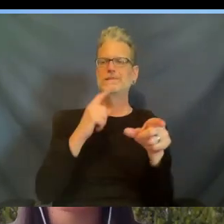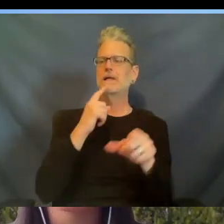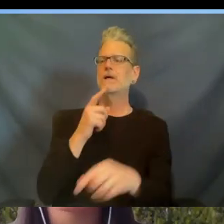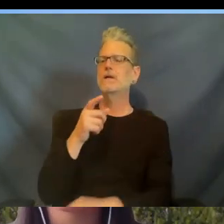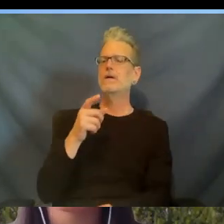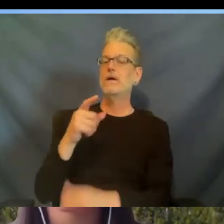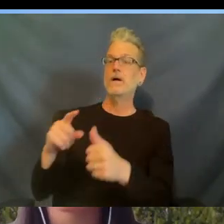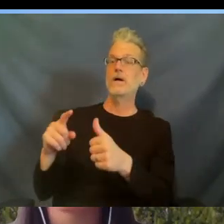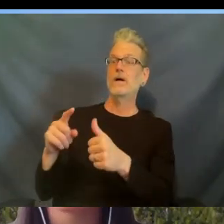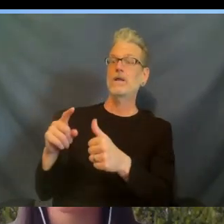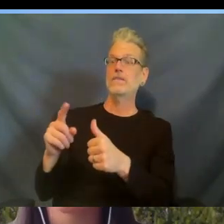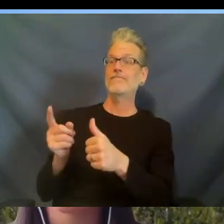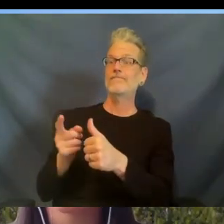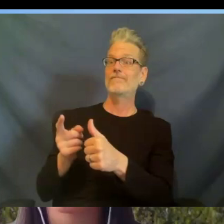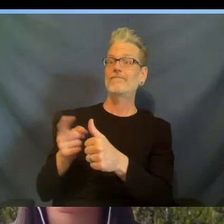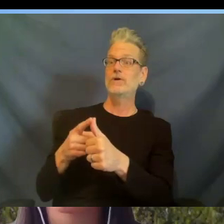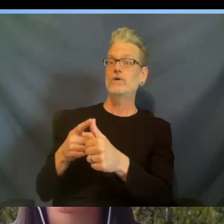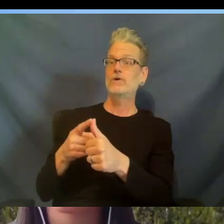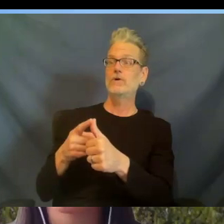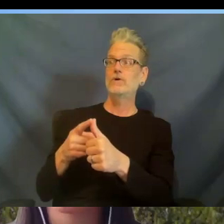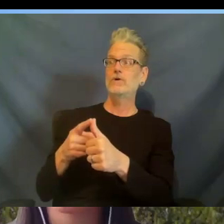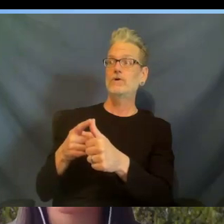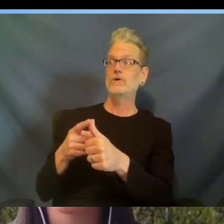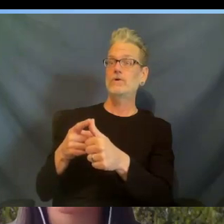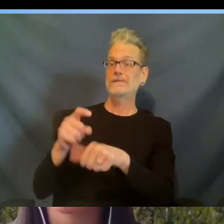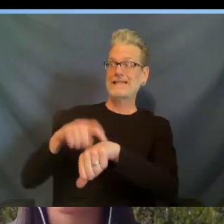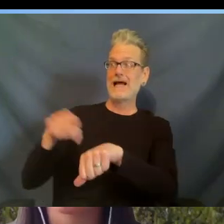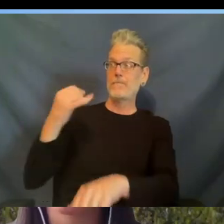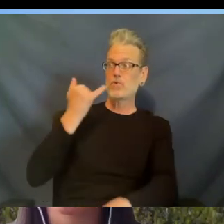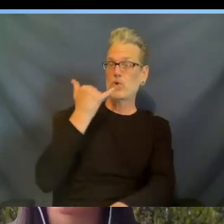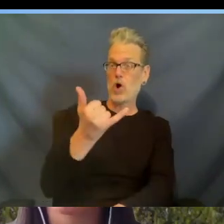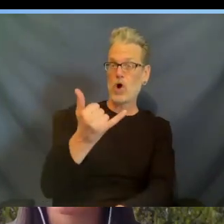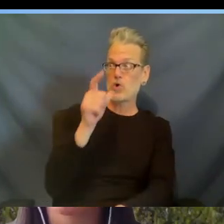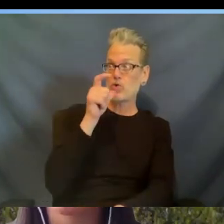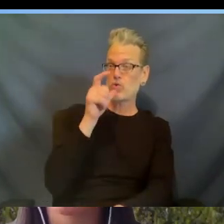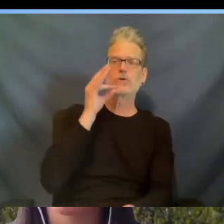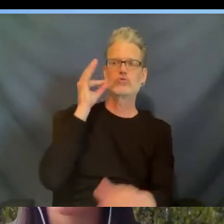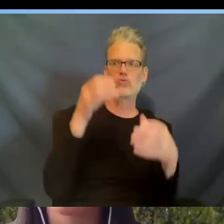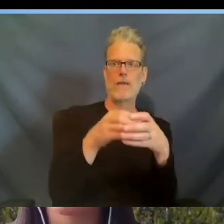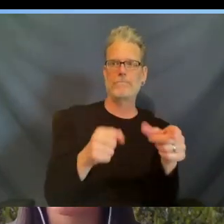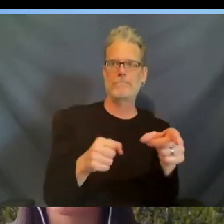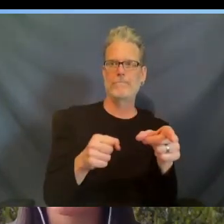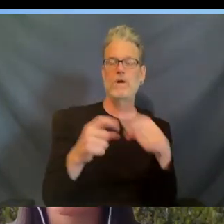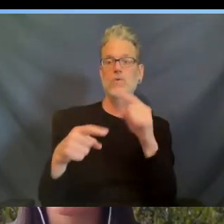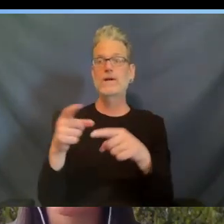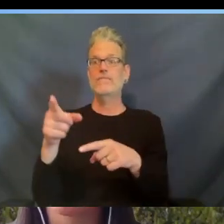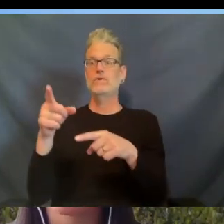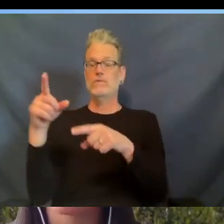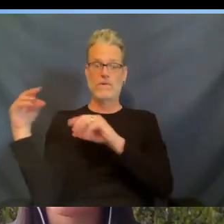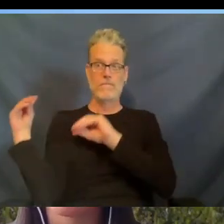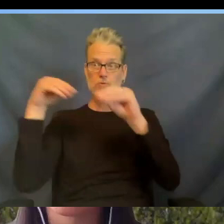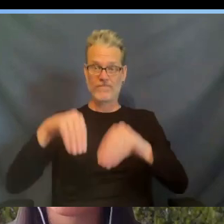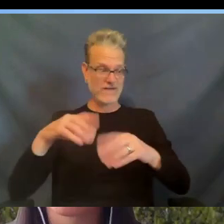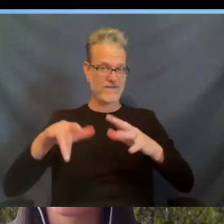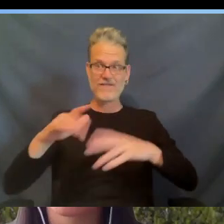call a new line officer should make is to the tribe. So as you're unpacking your desk and putting out your paperweight and your family pictures, you